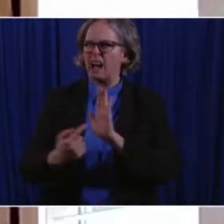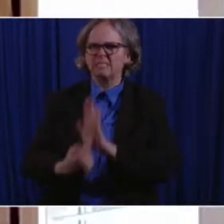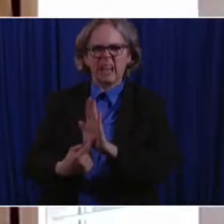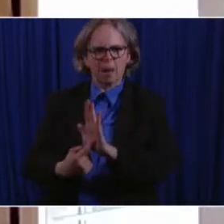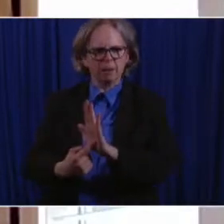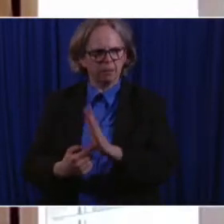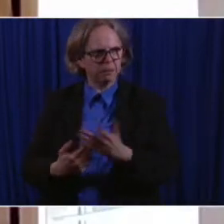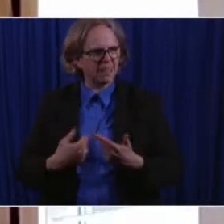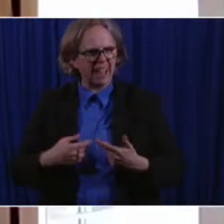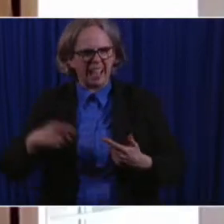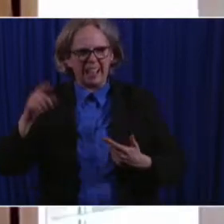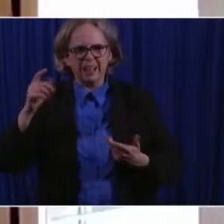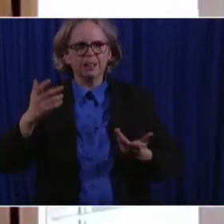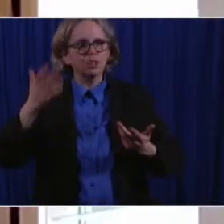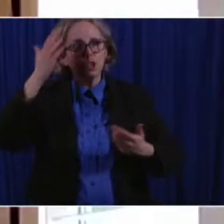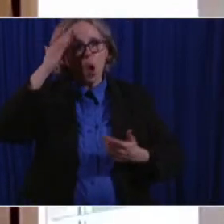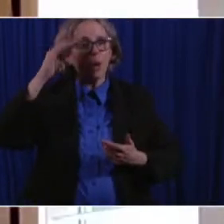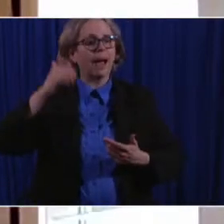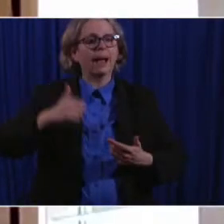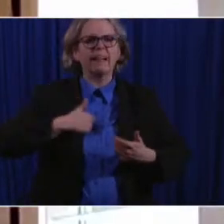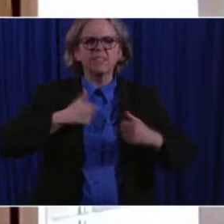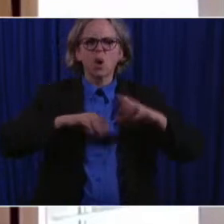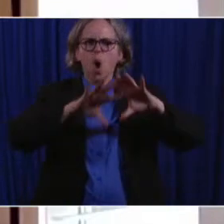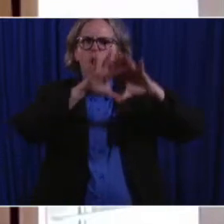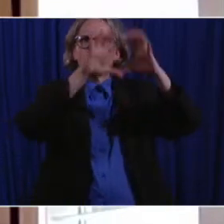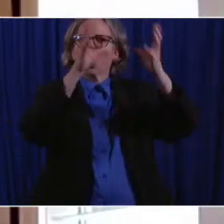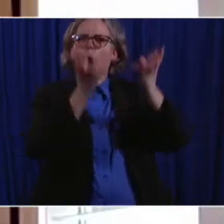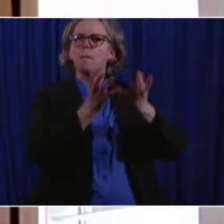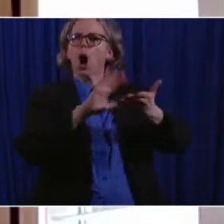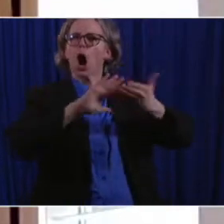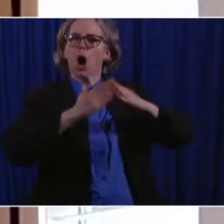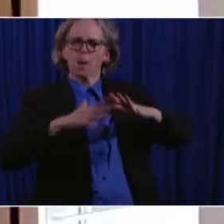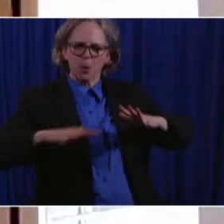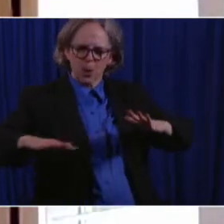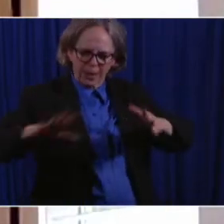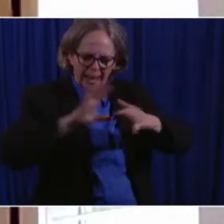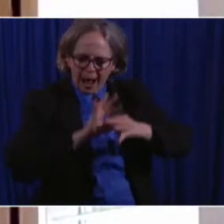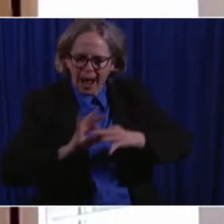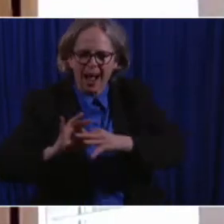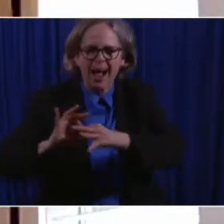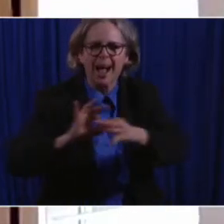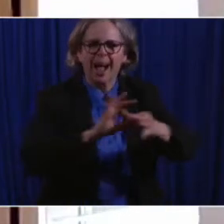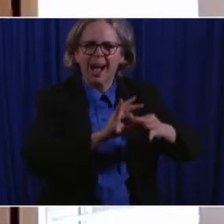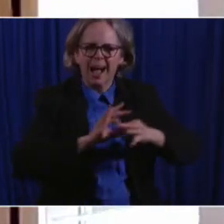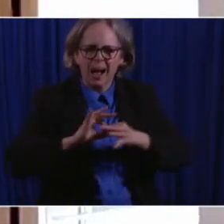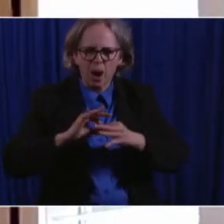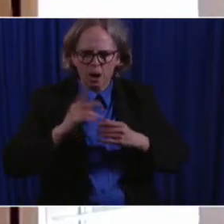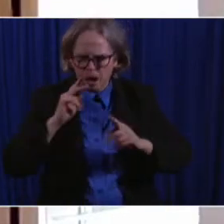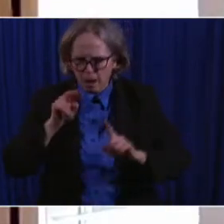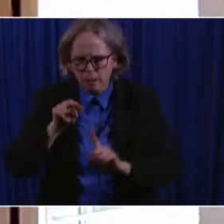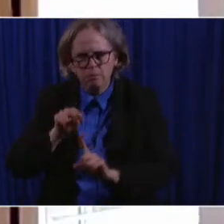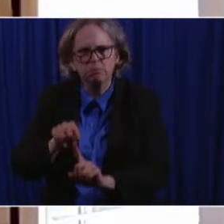we have to constantly be vigilant for how that global community impacts us right